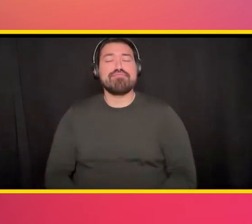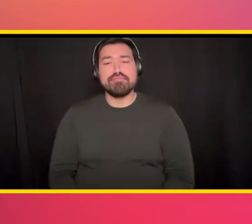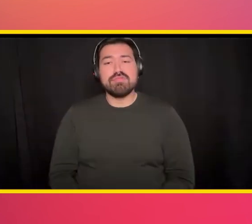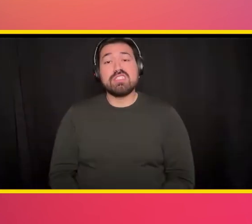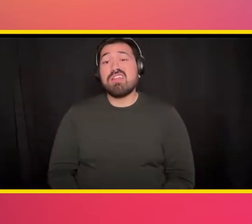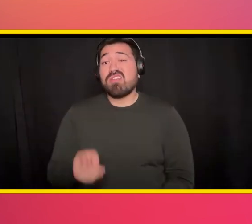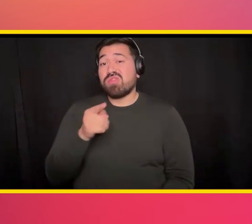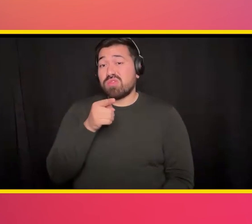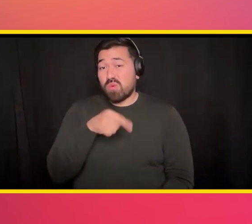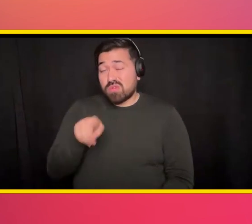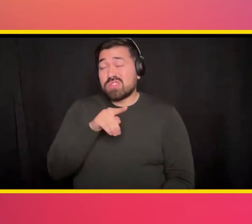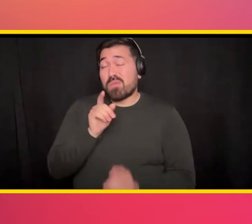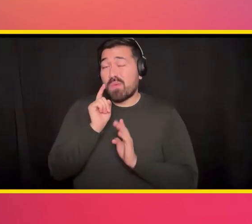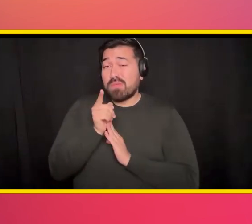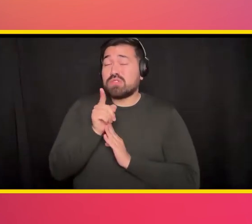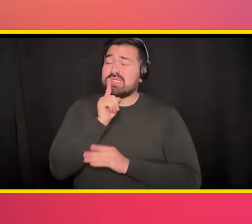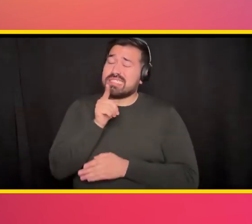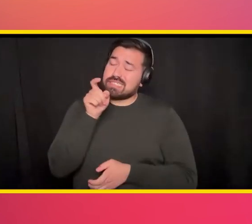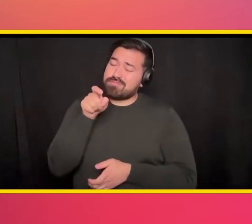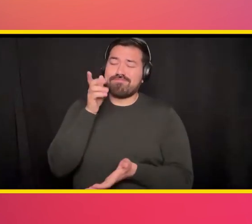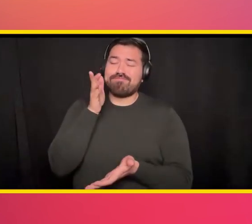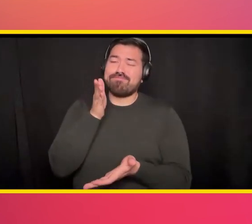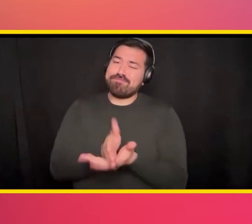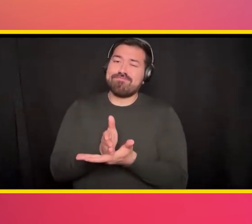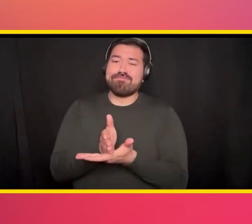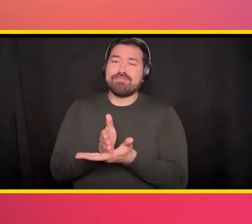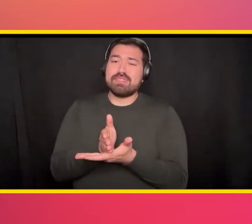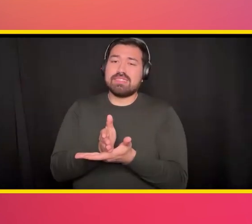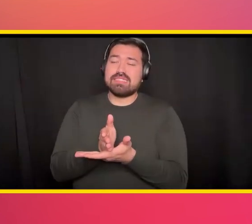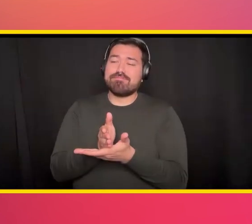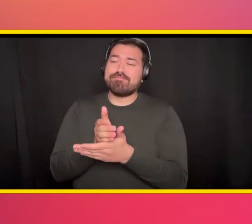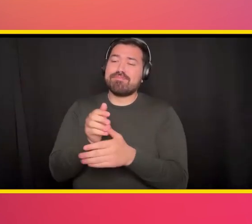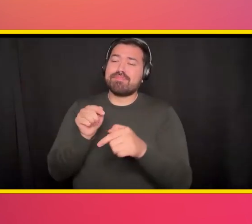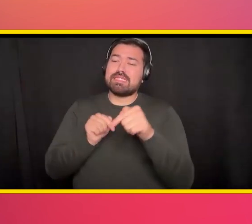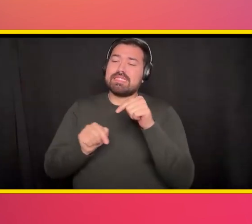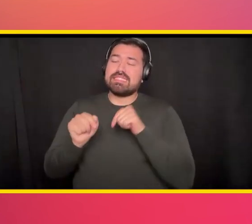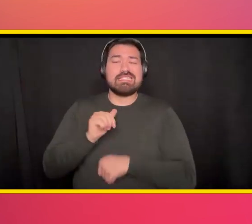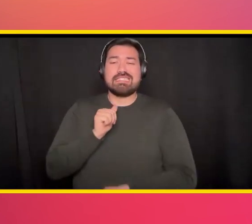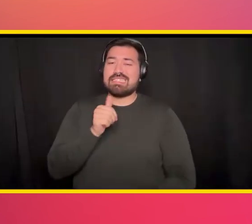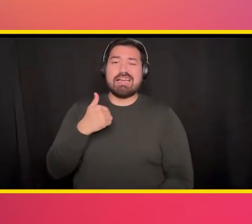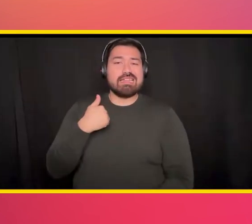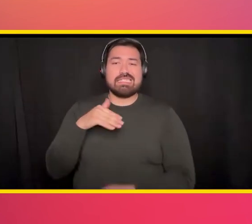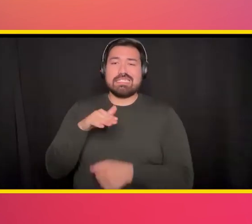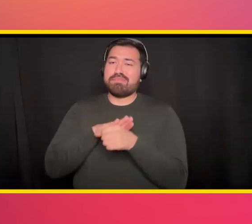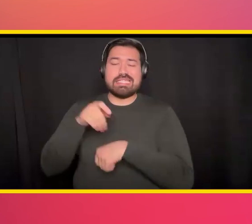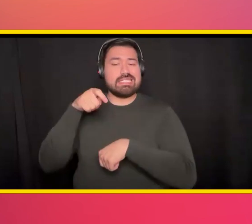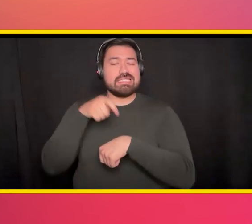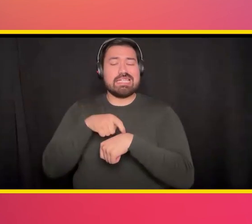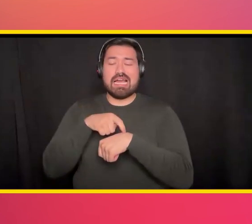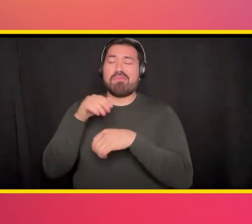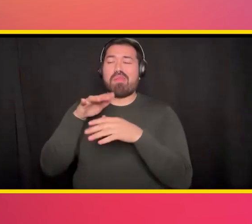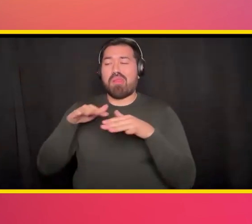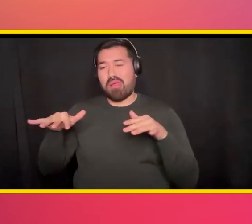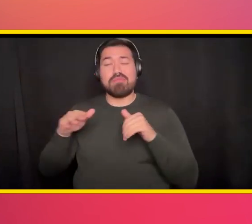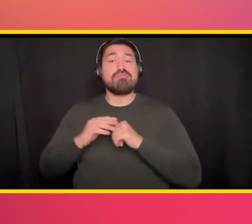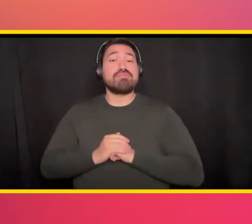those are moments where you do need to stop and know that this is not the right space, time, etc. That doesn't mean that